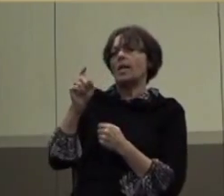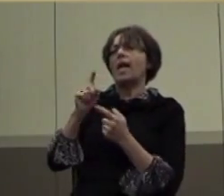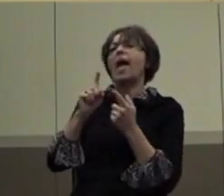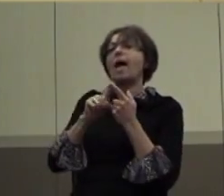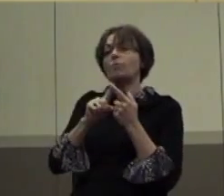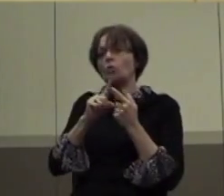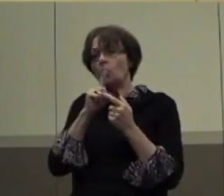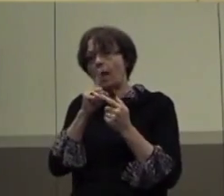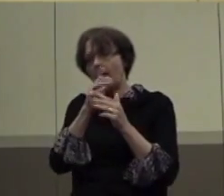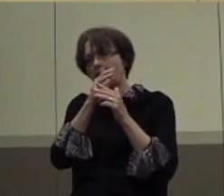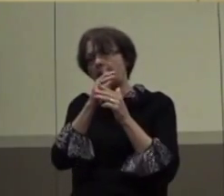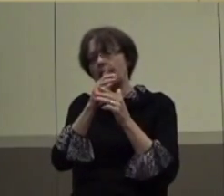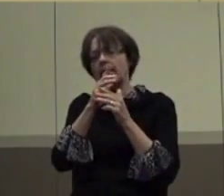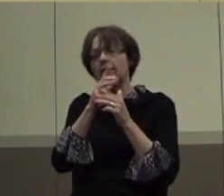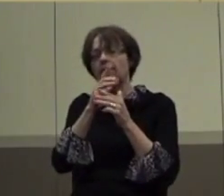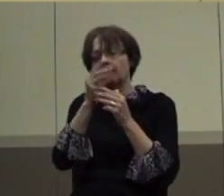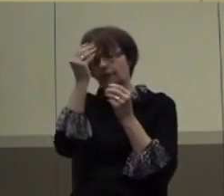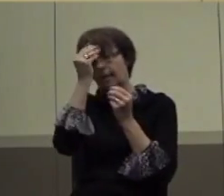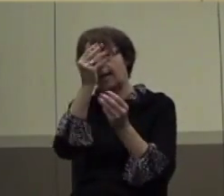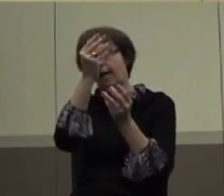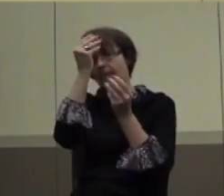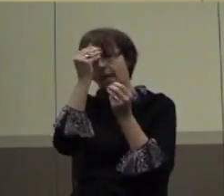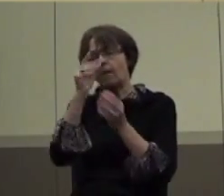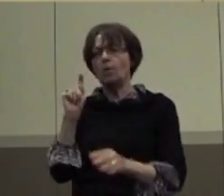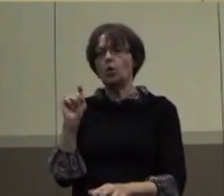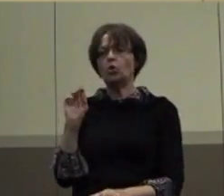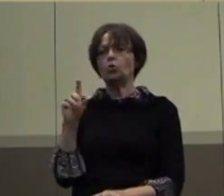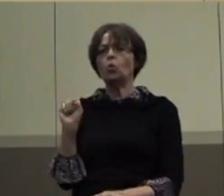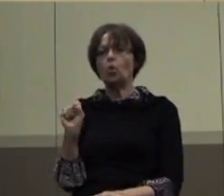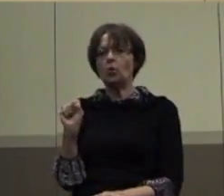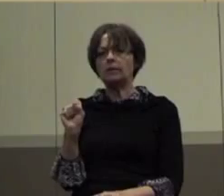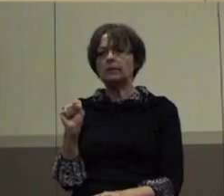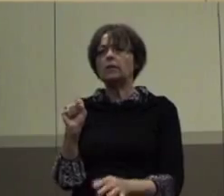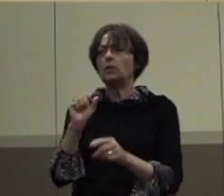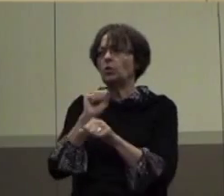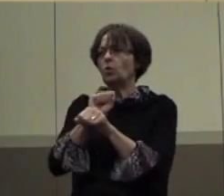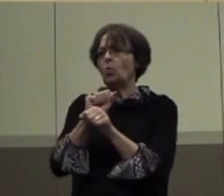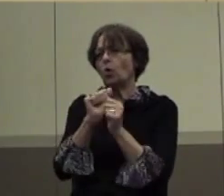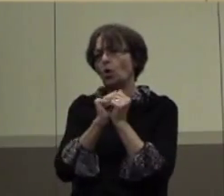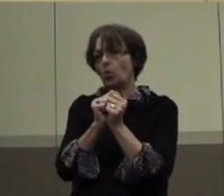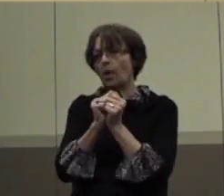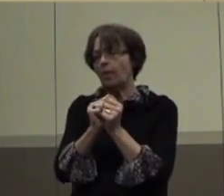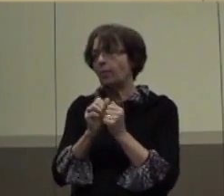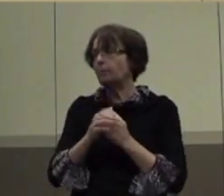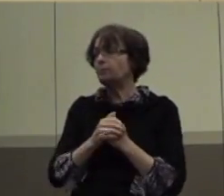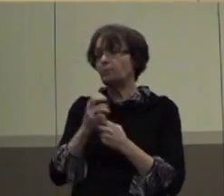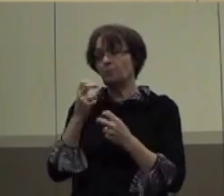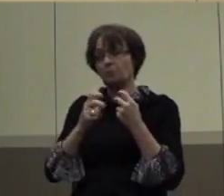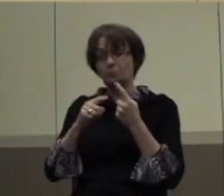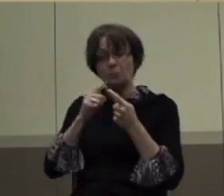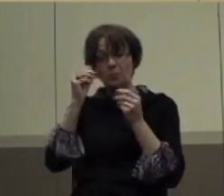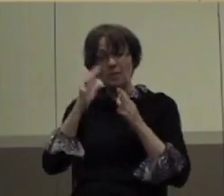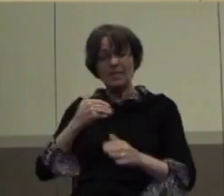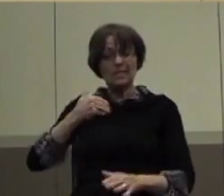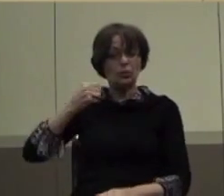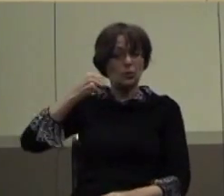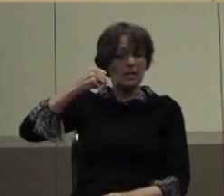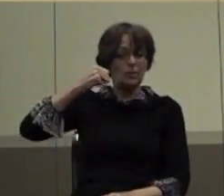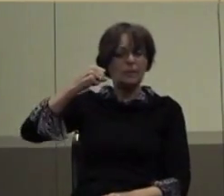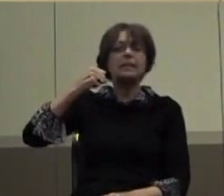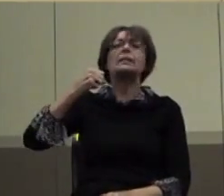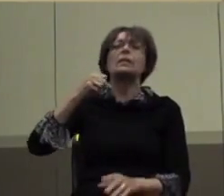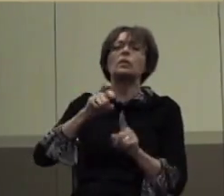lion's share of giving them tools to work with. Now, the problem becomes when you get a resistive teacher who's also an unskilled